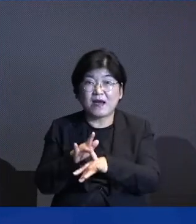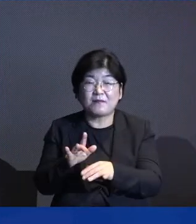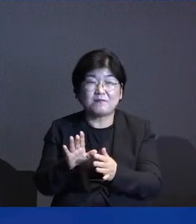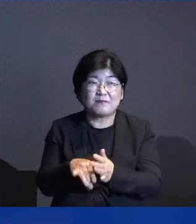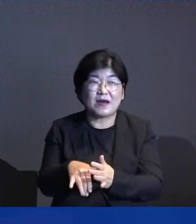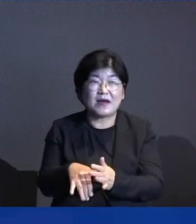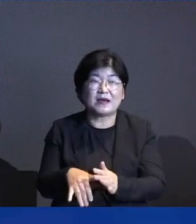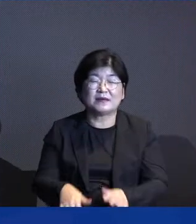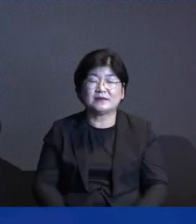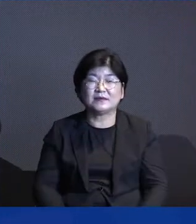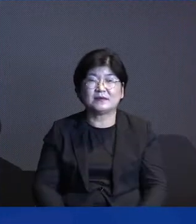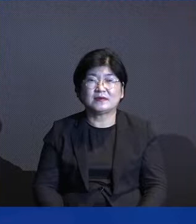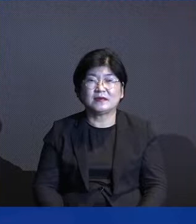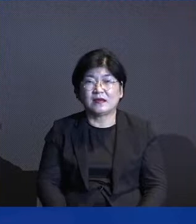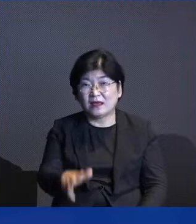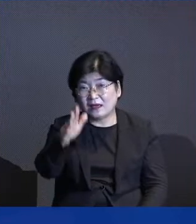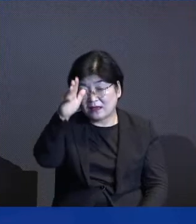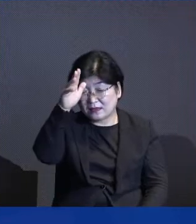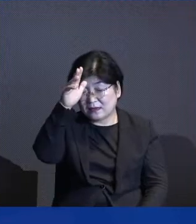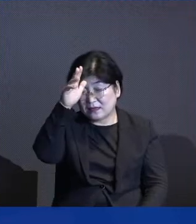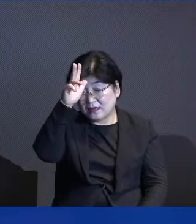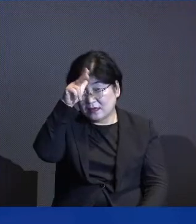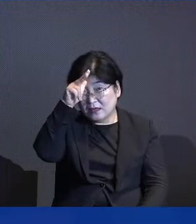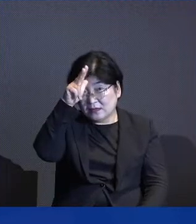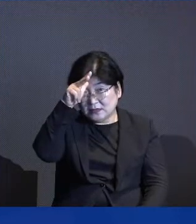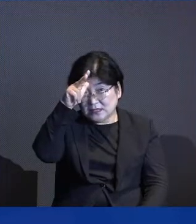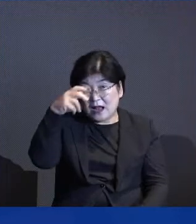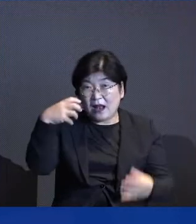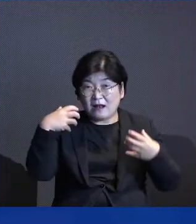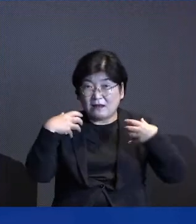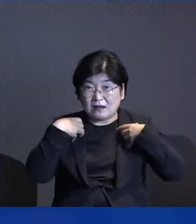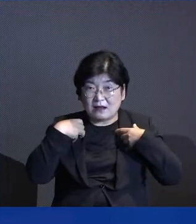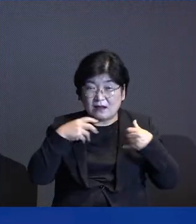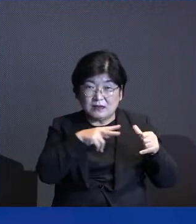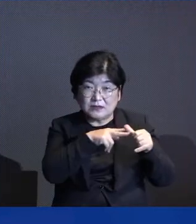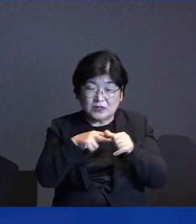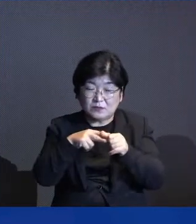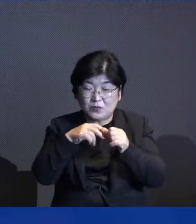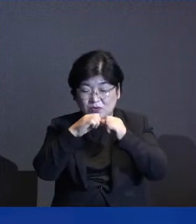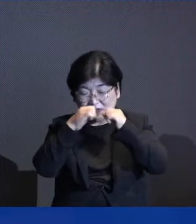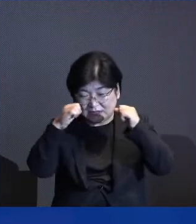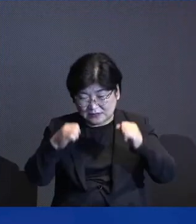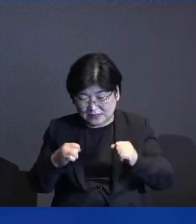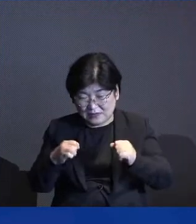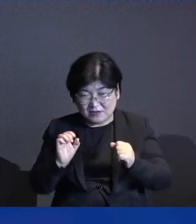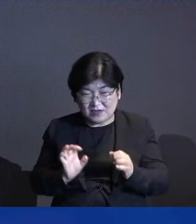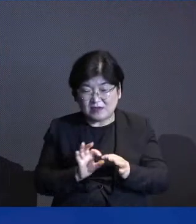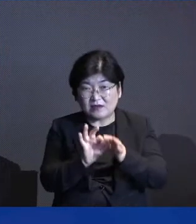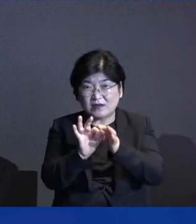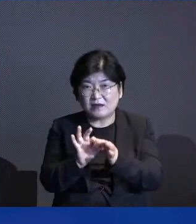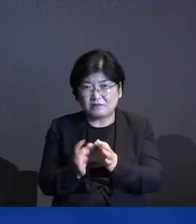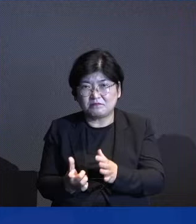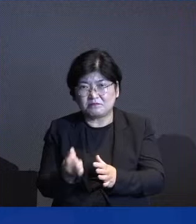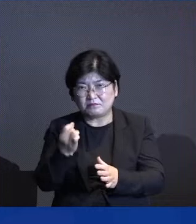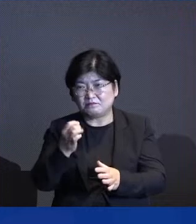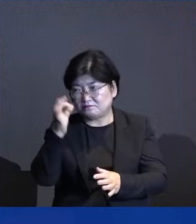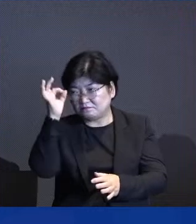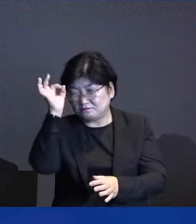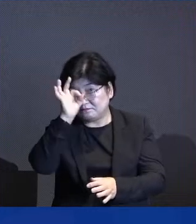police system, and they try to quickly find them, and they also engage in prevention